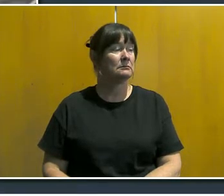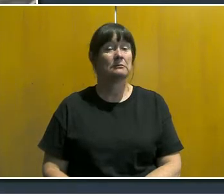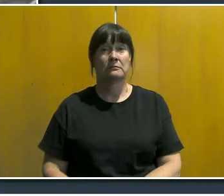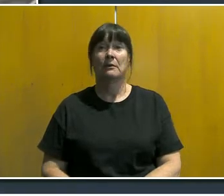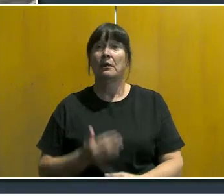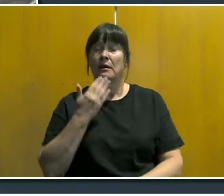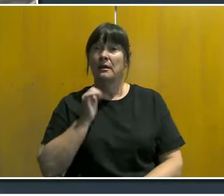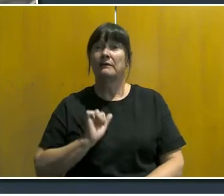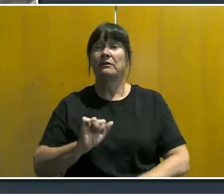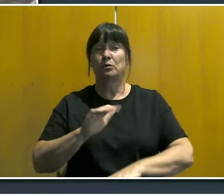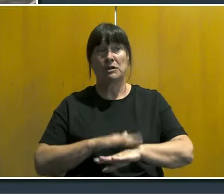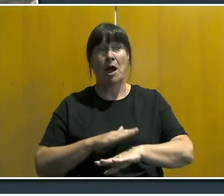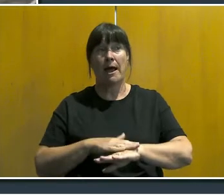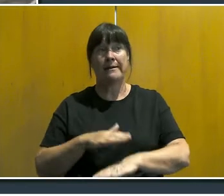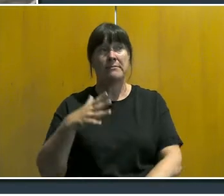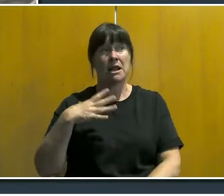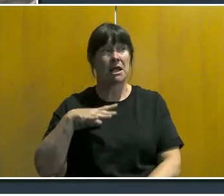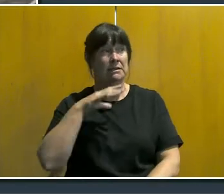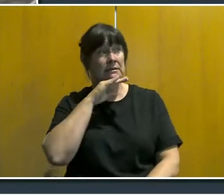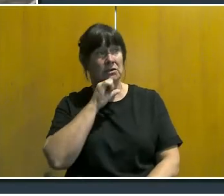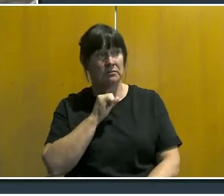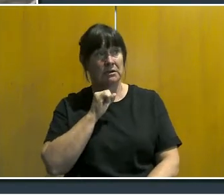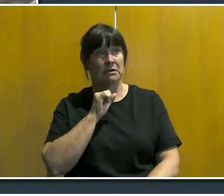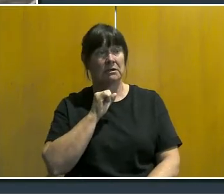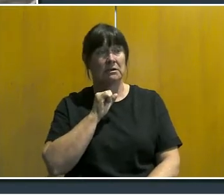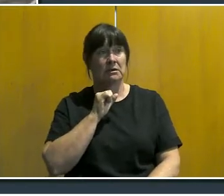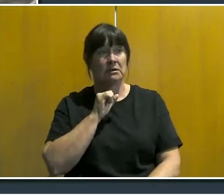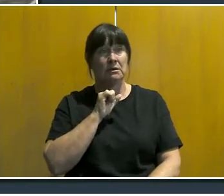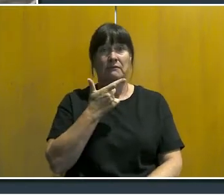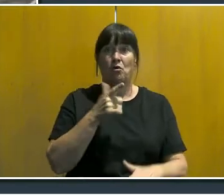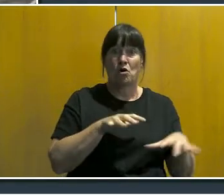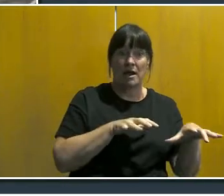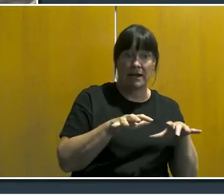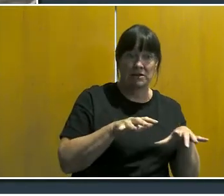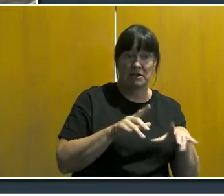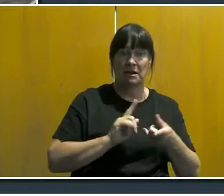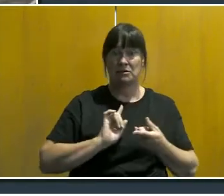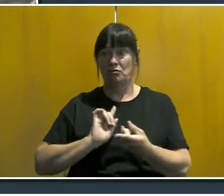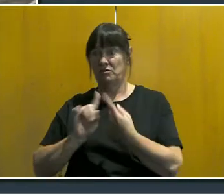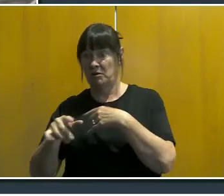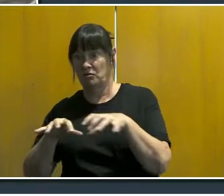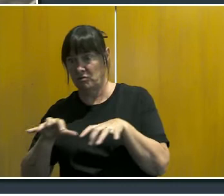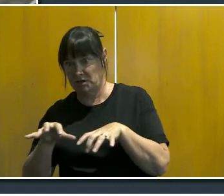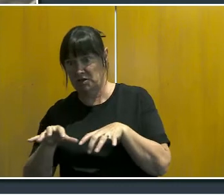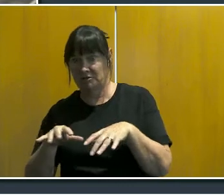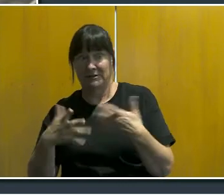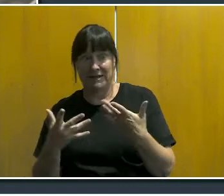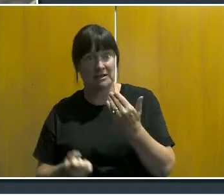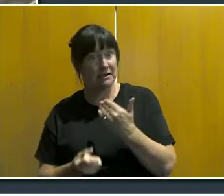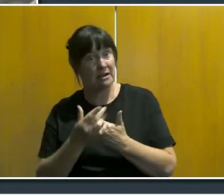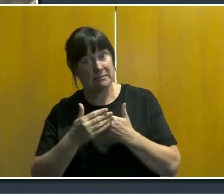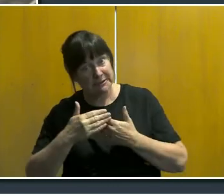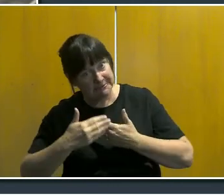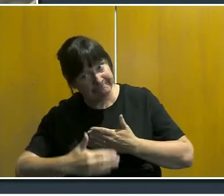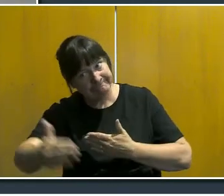Thank you for your time, ladies and gentlemen. For every action, there is a reaction. That is always the way it has been and the way